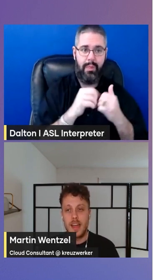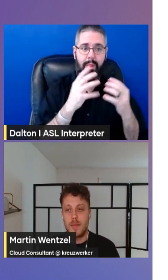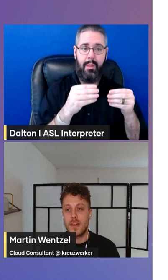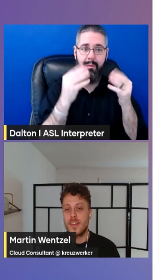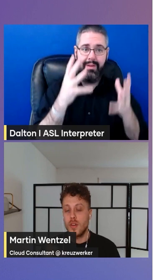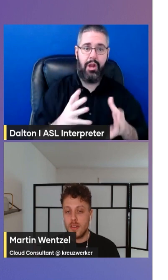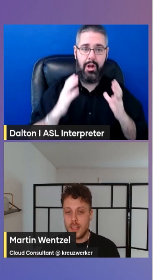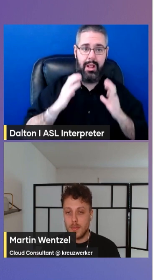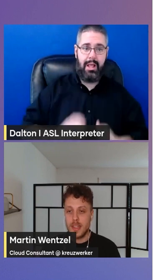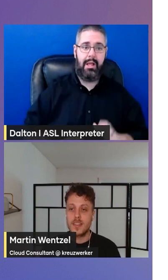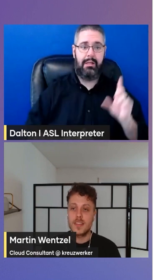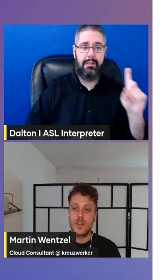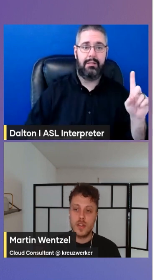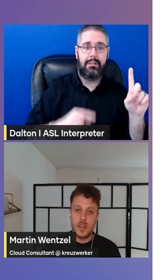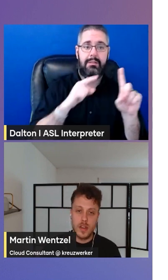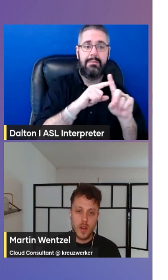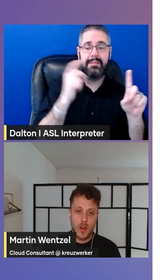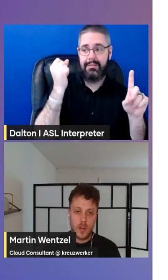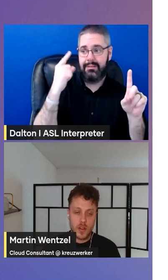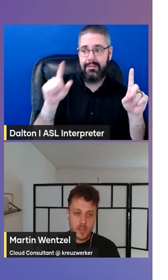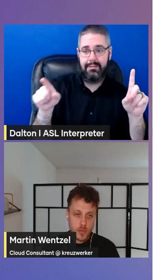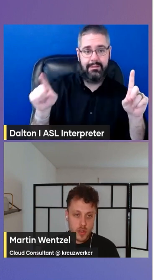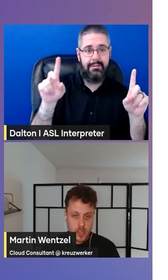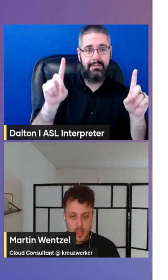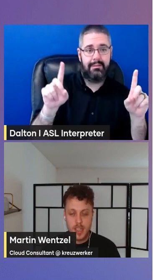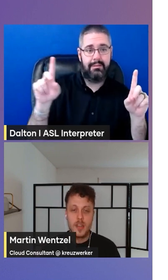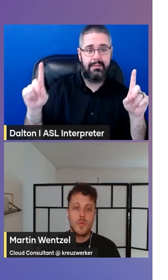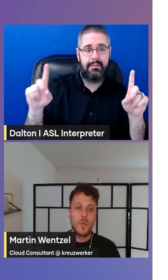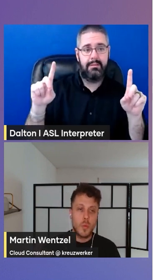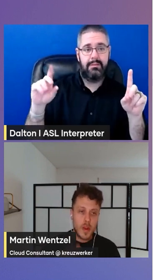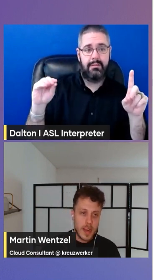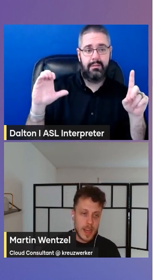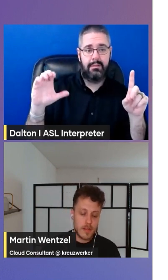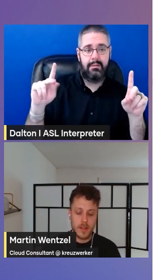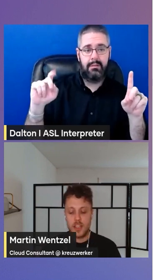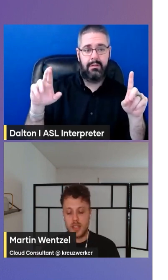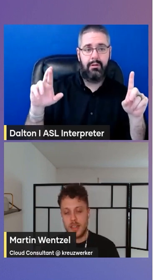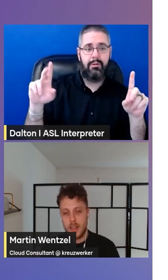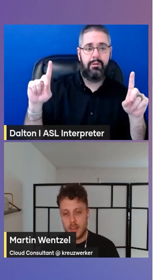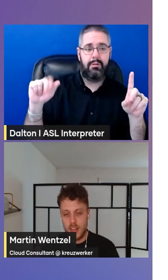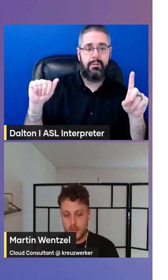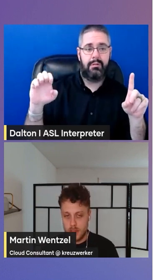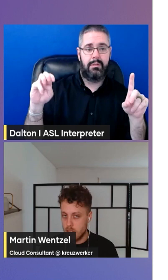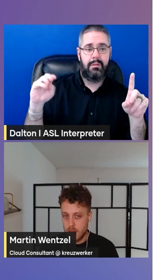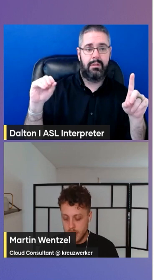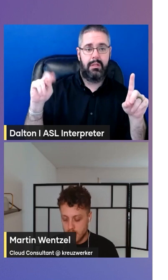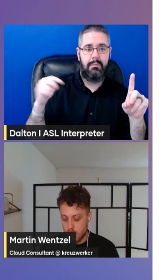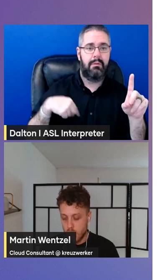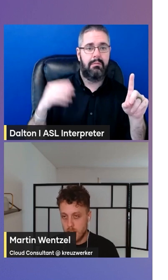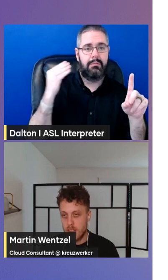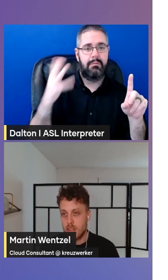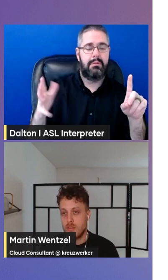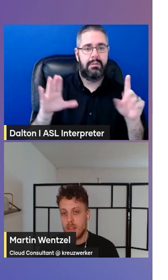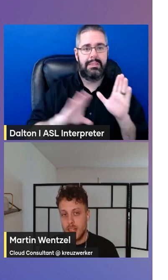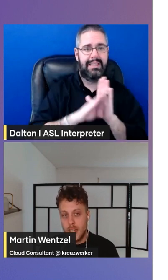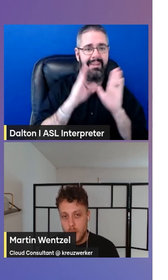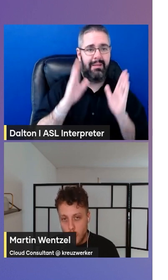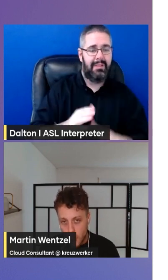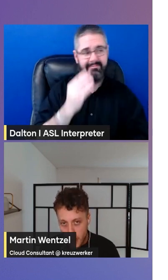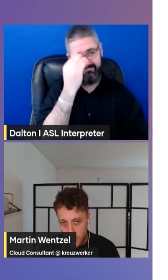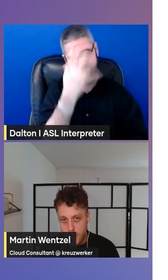client, but the Docker daemon is not on the newest version, we have to actually tell the developer, sorry, it doesn't work.